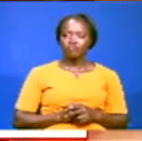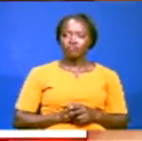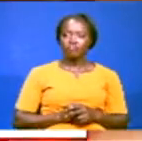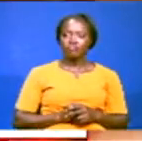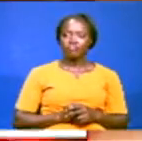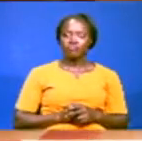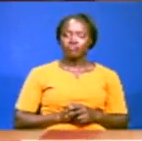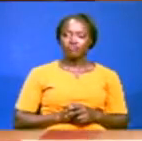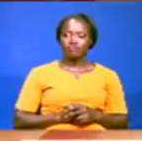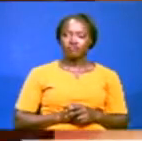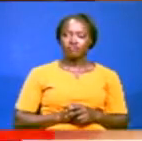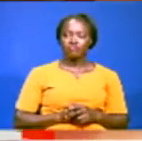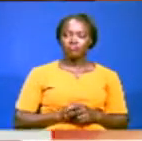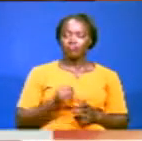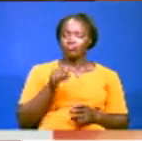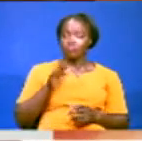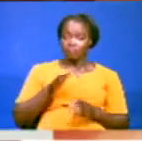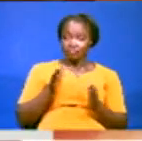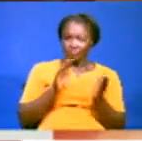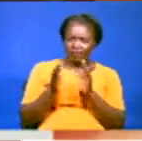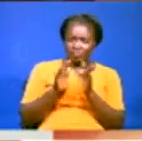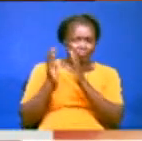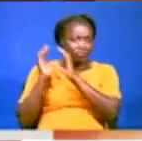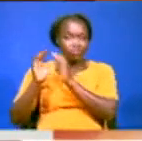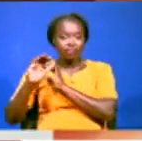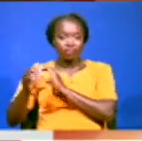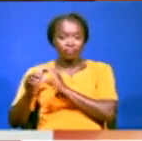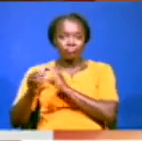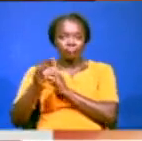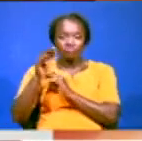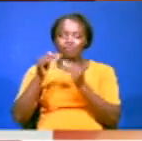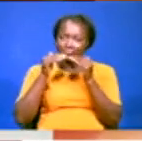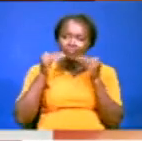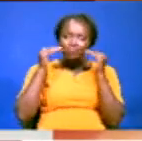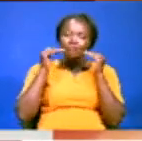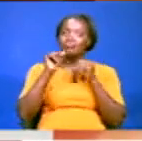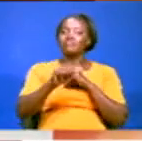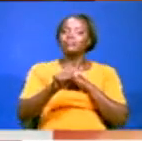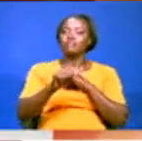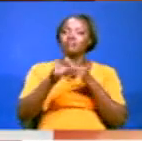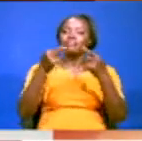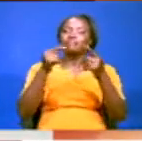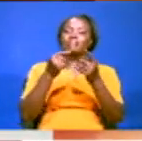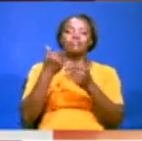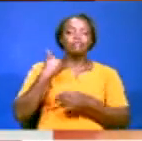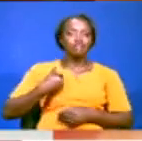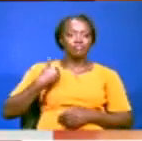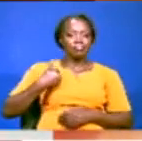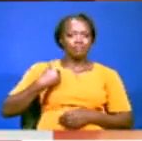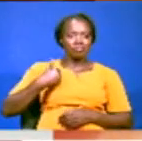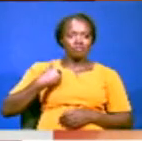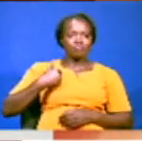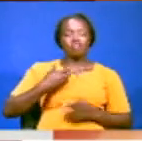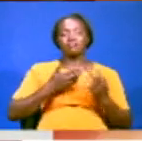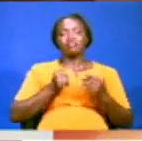In other news, a middle-aged woman in Kilifi County now has a reason to smile after a successful operation that has brought hope to